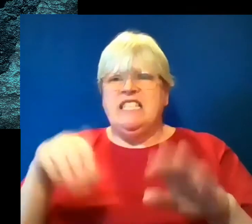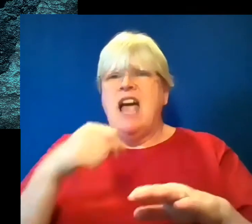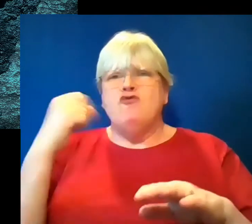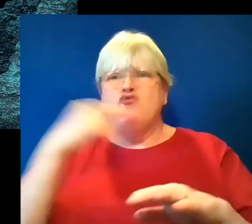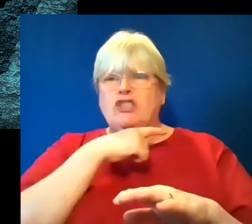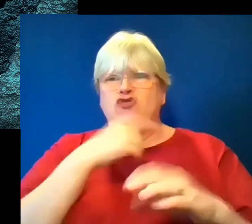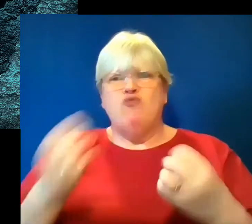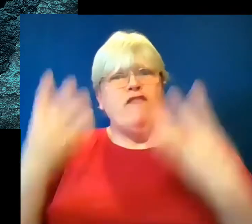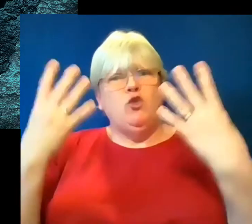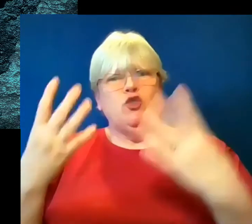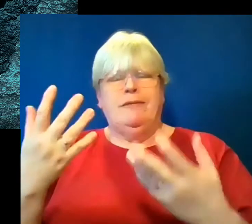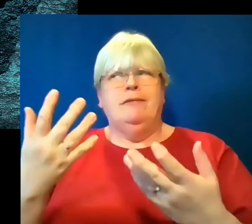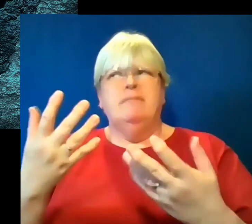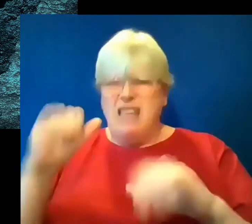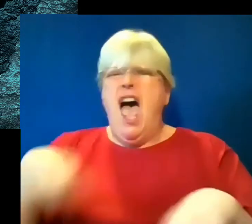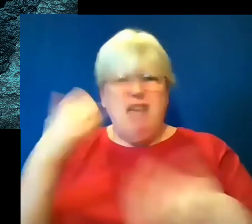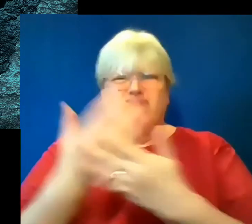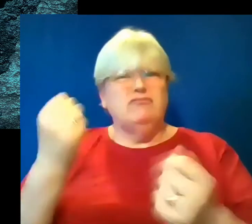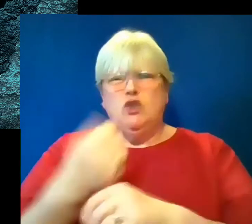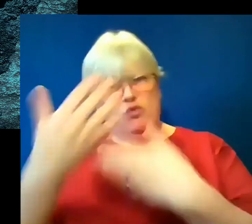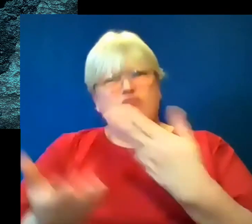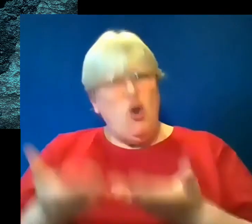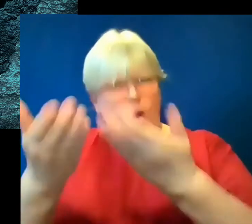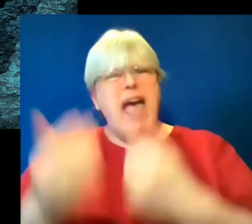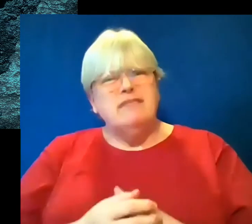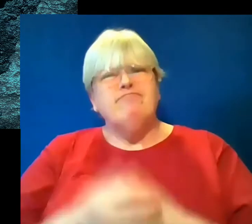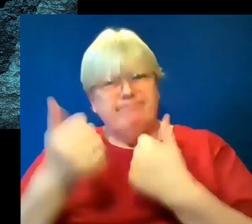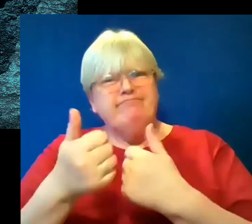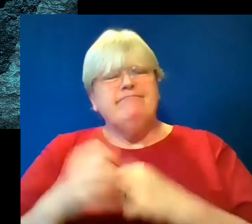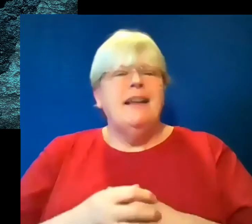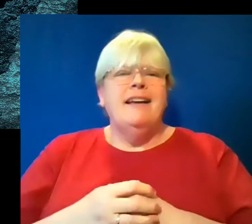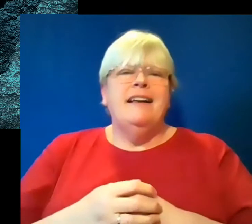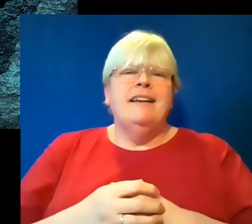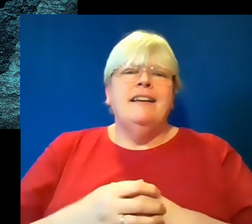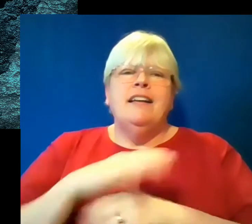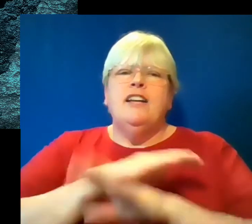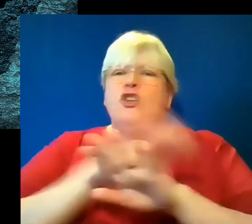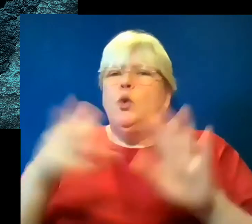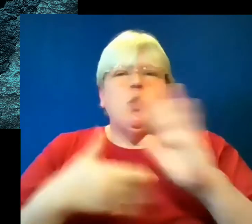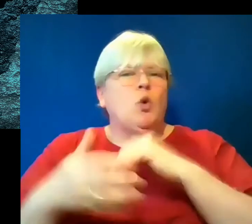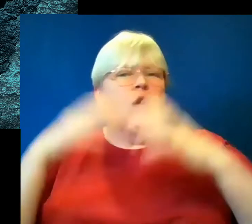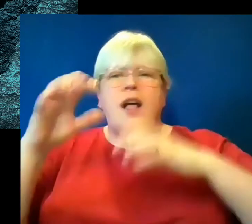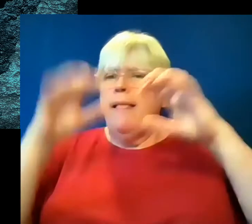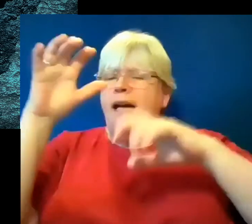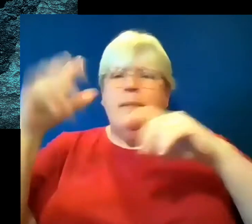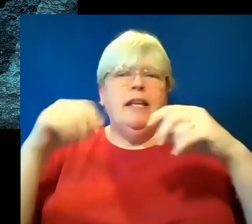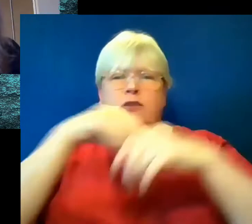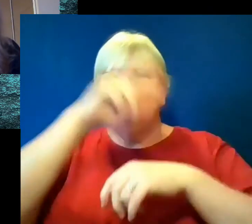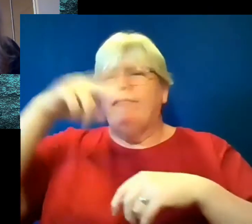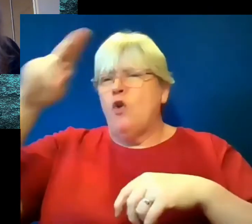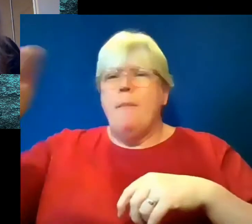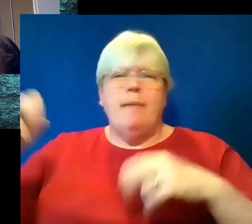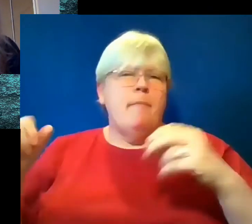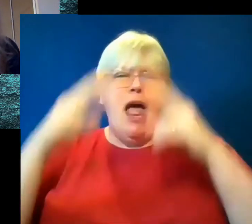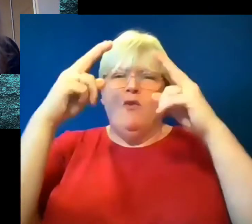do with some revolutions. Please do start a revolution. Please don't go climbing across the rooftops of Paris, because that is